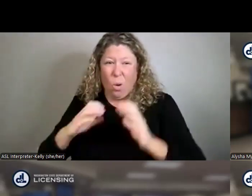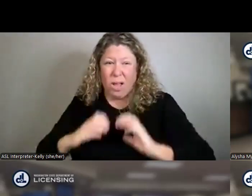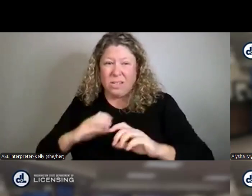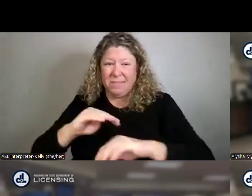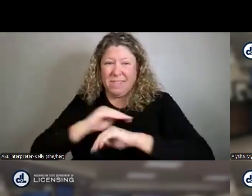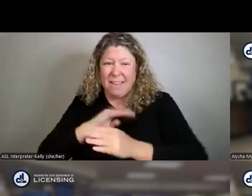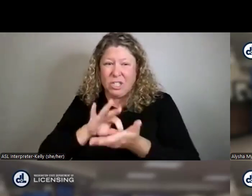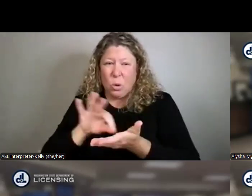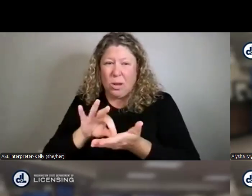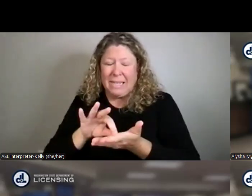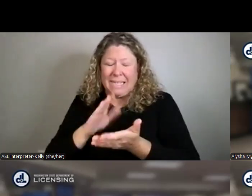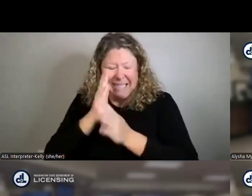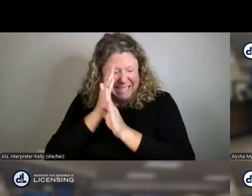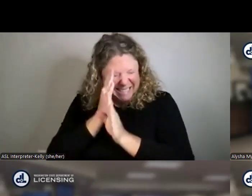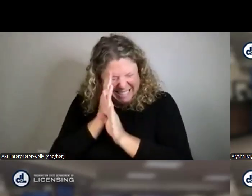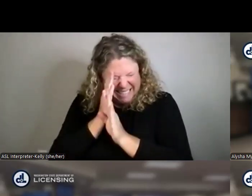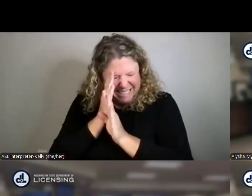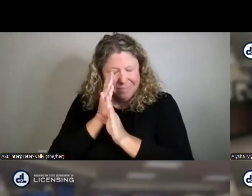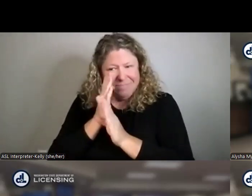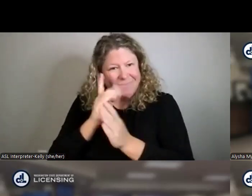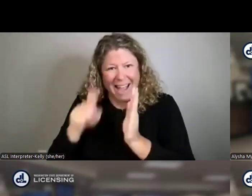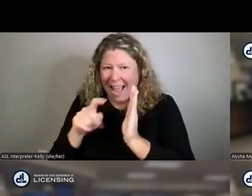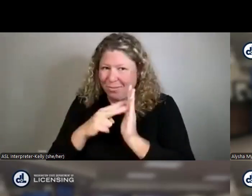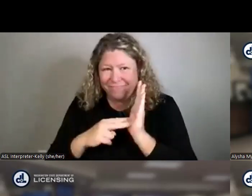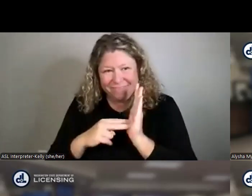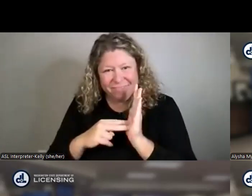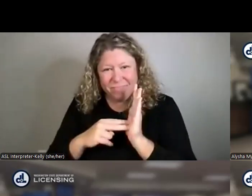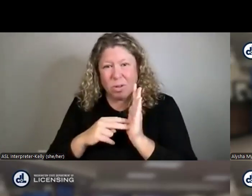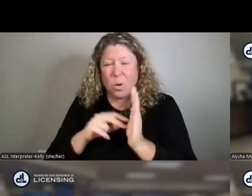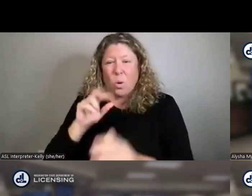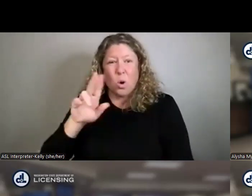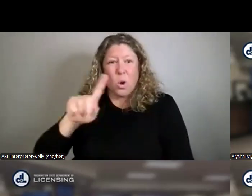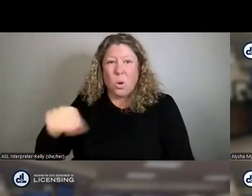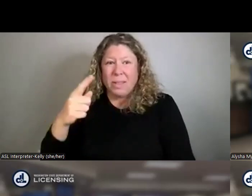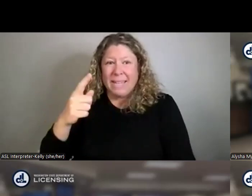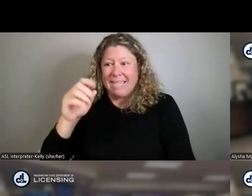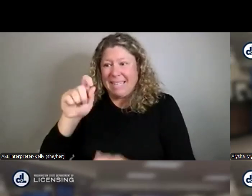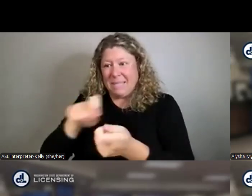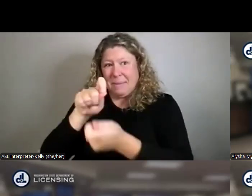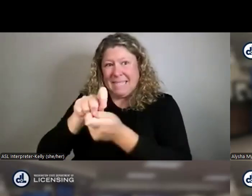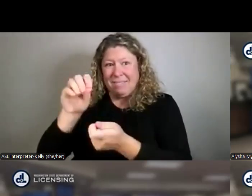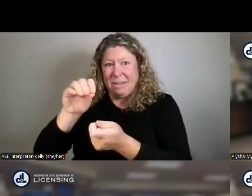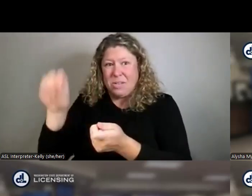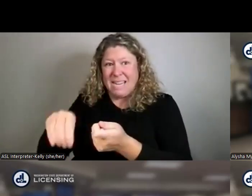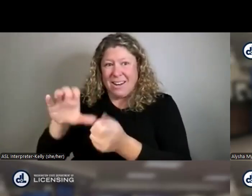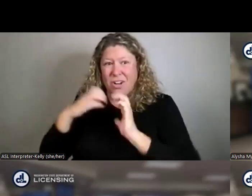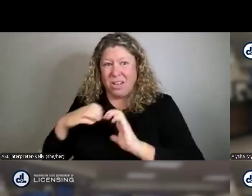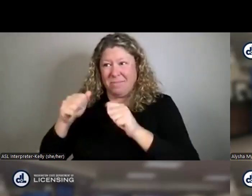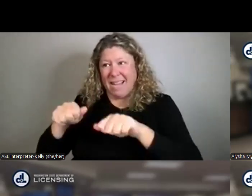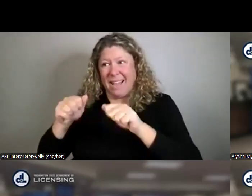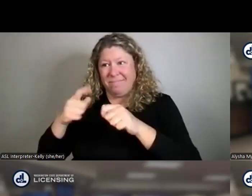satisfaction or the fact that only X% of your customers are able to do something online. So